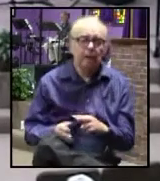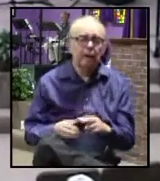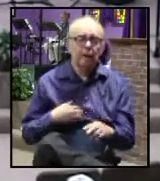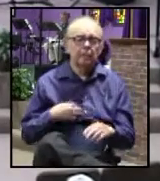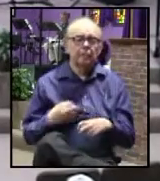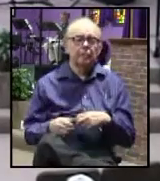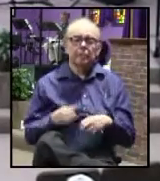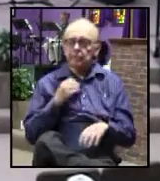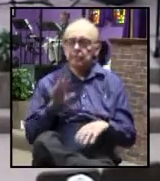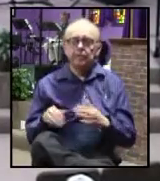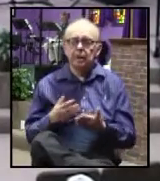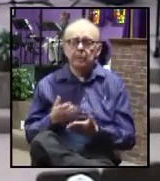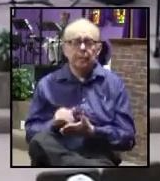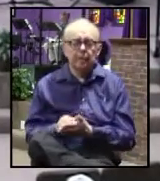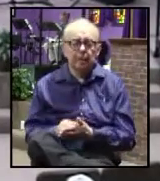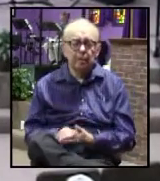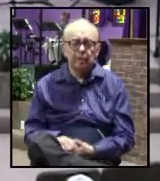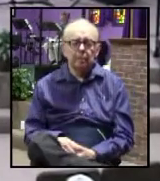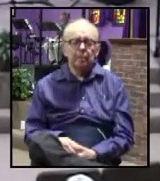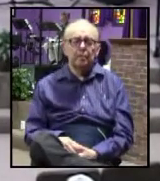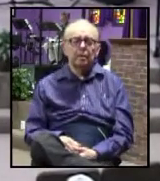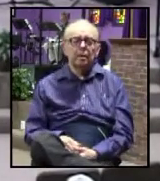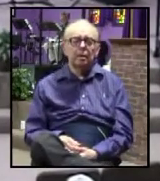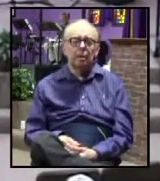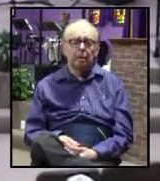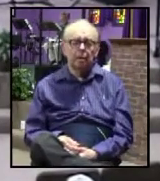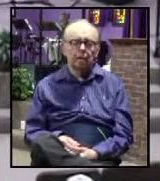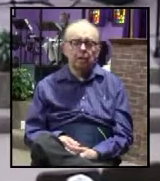and you don't do anything about it.